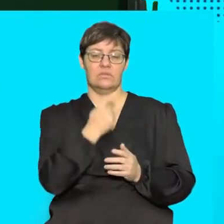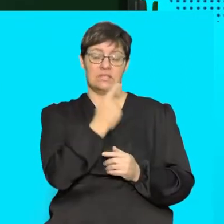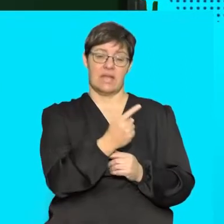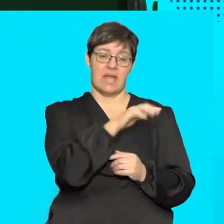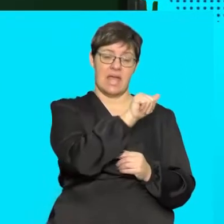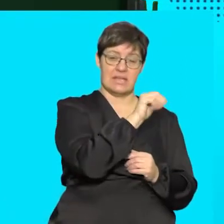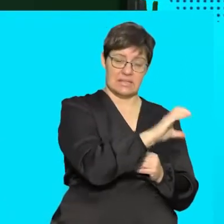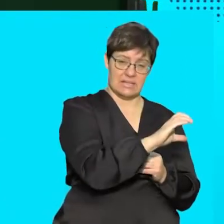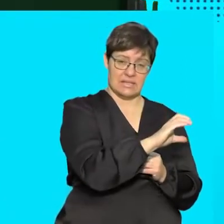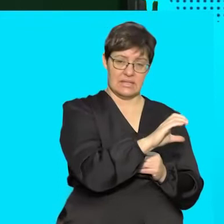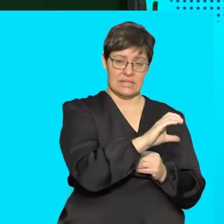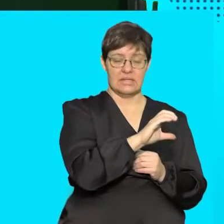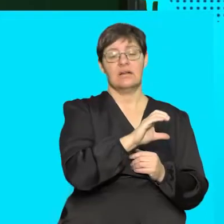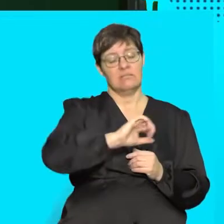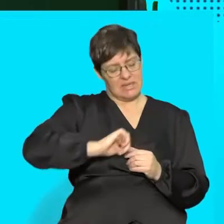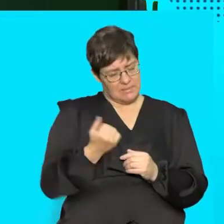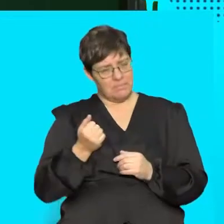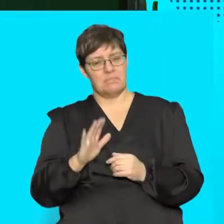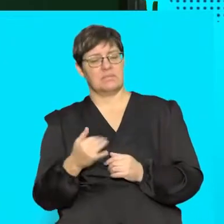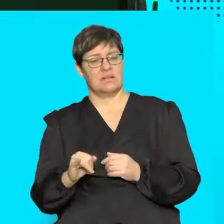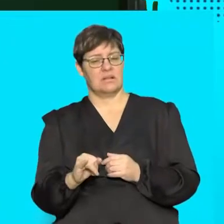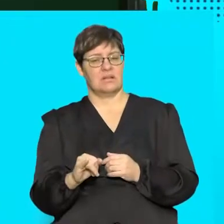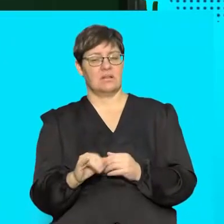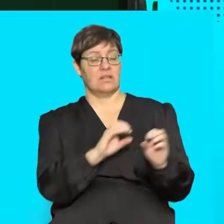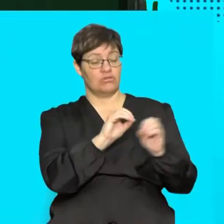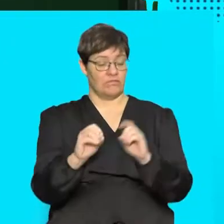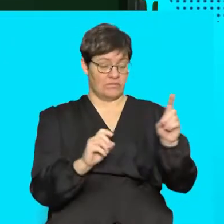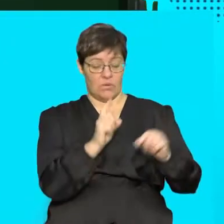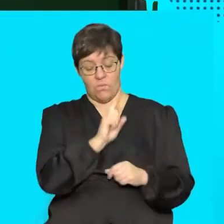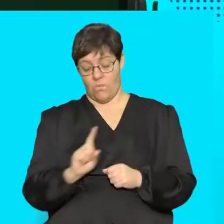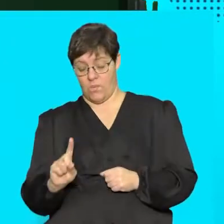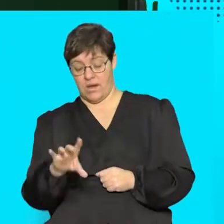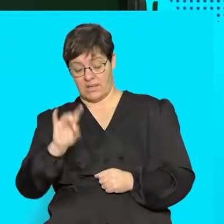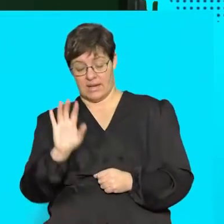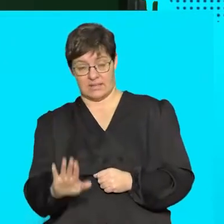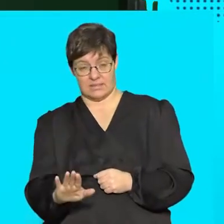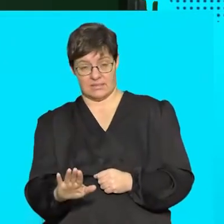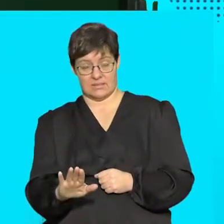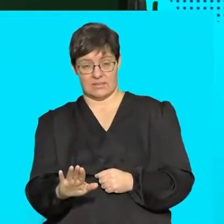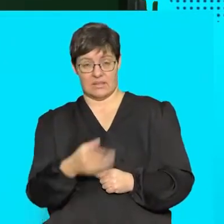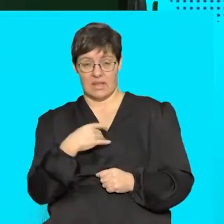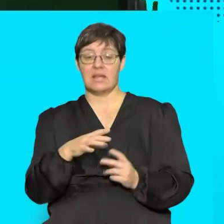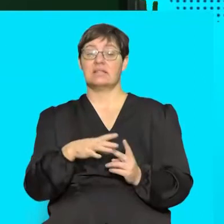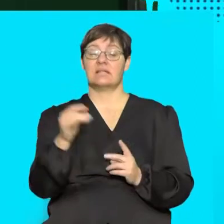We say AC, still store the data, Shift 1. Are we